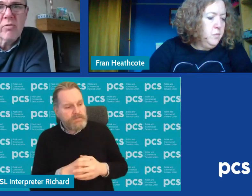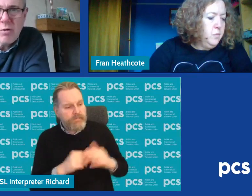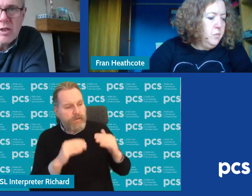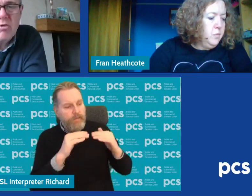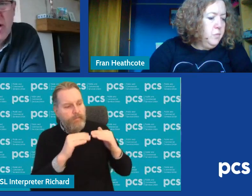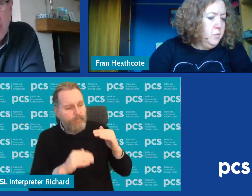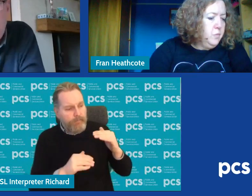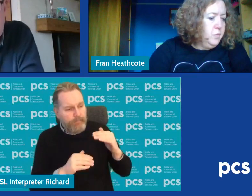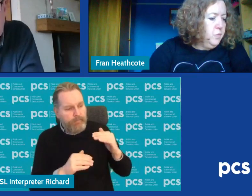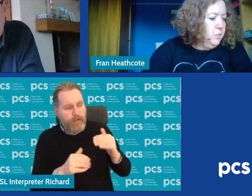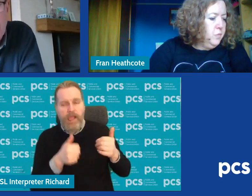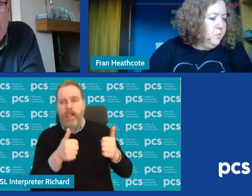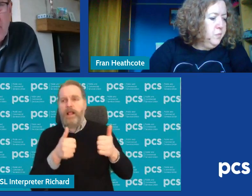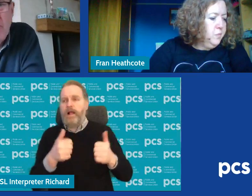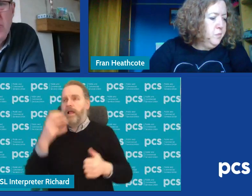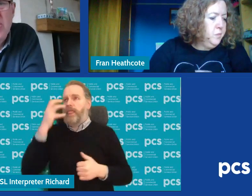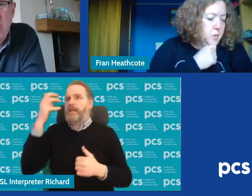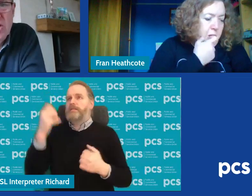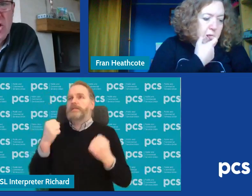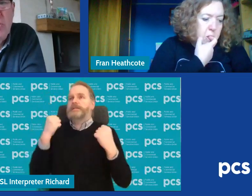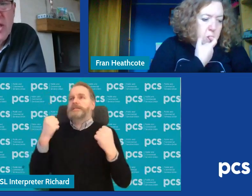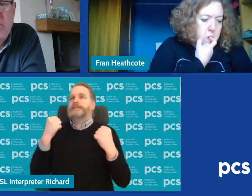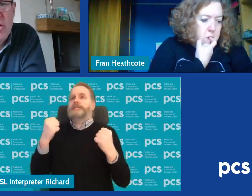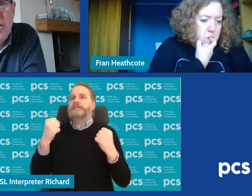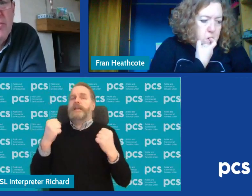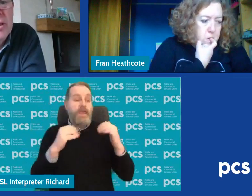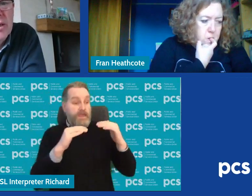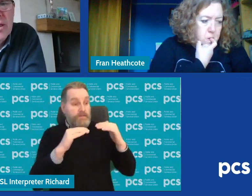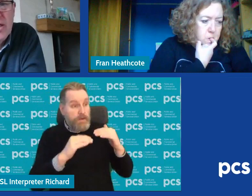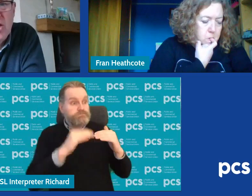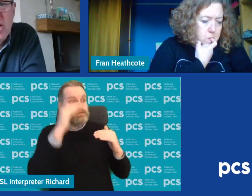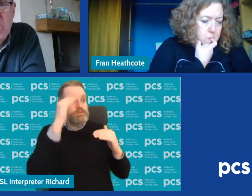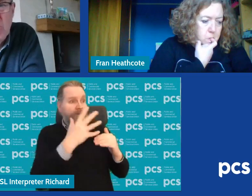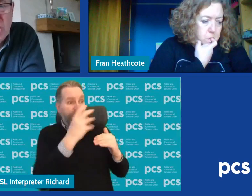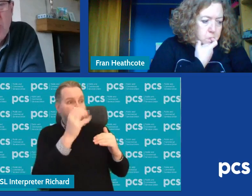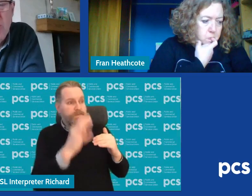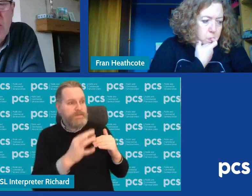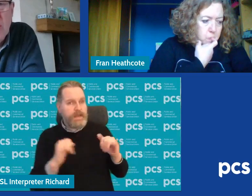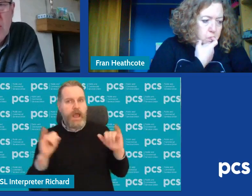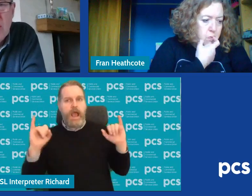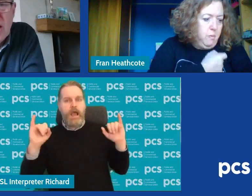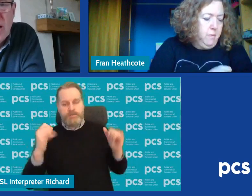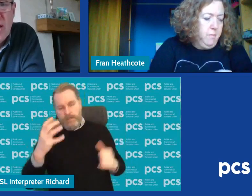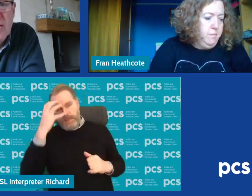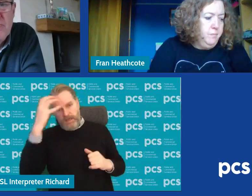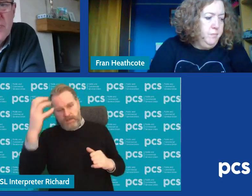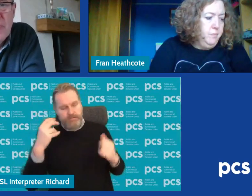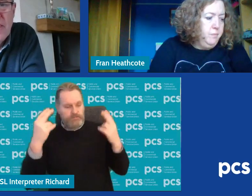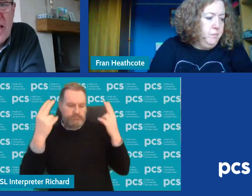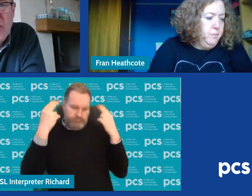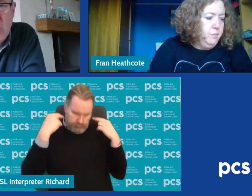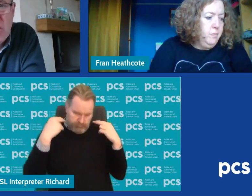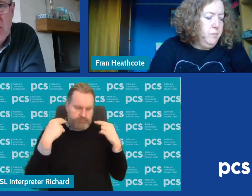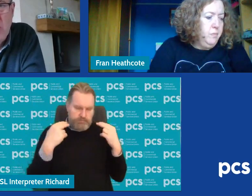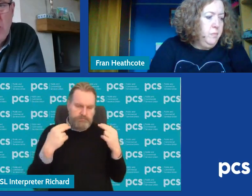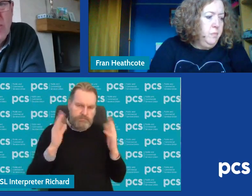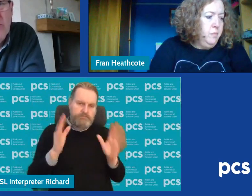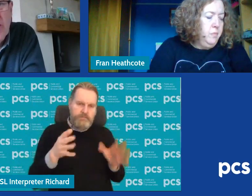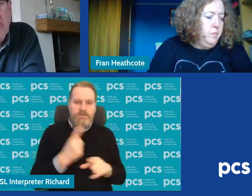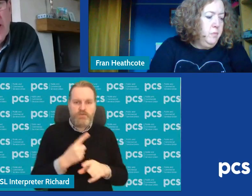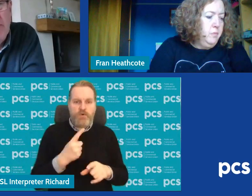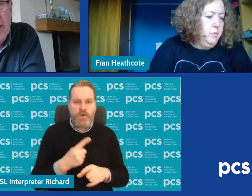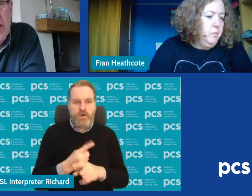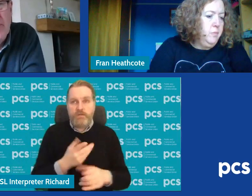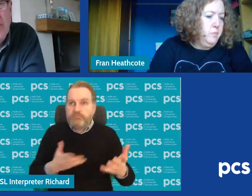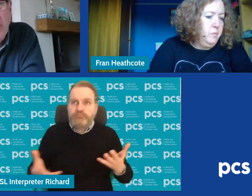are very strong in our belief that that puts such a lot of pressure on them. It should get the talks that we want if